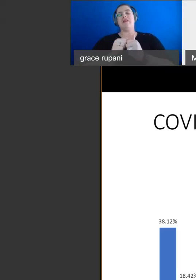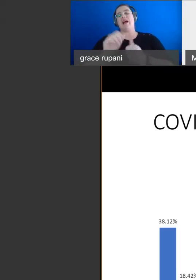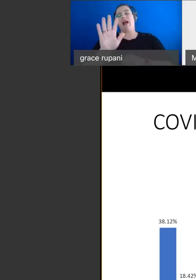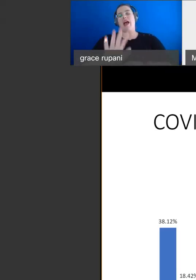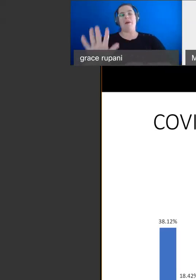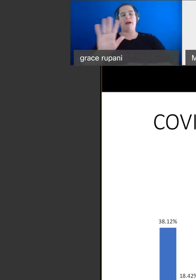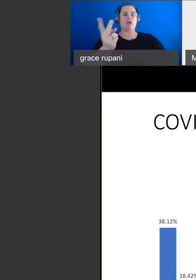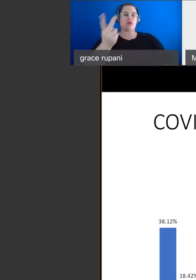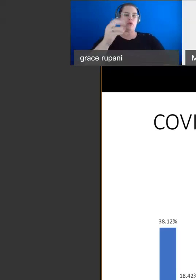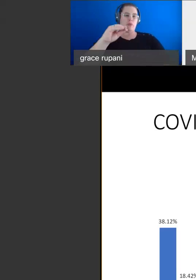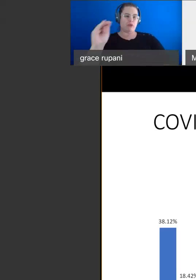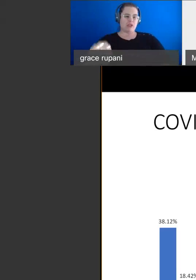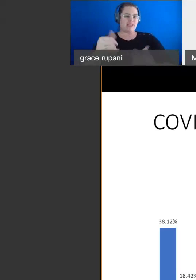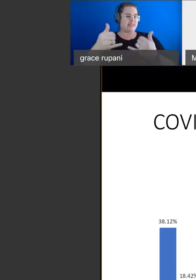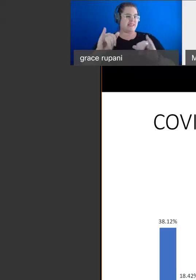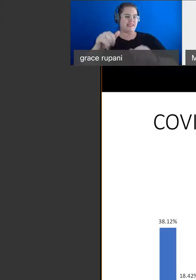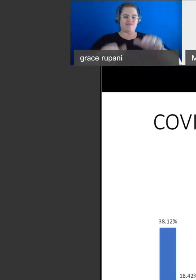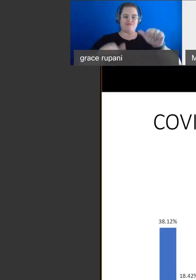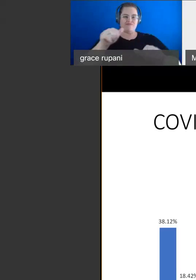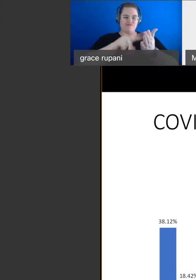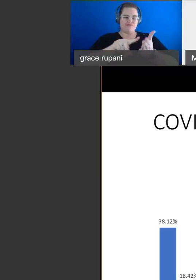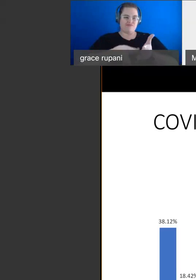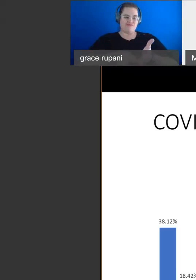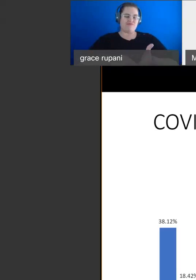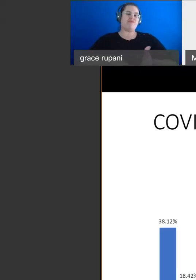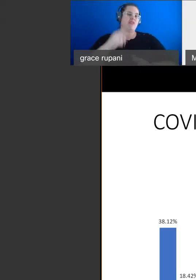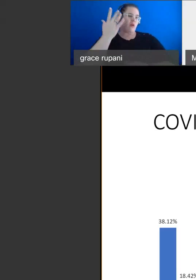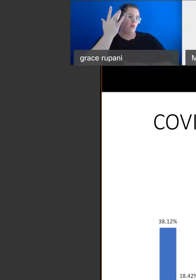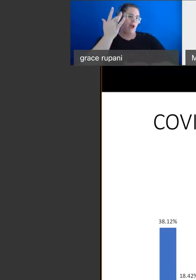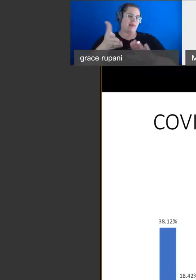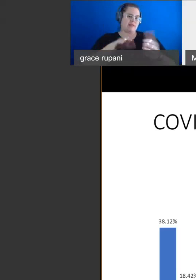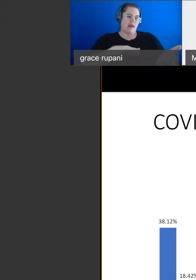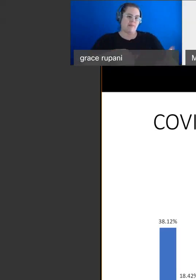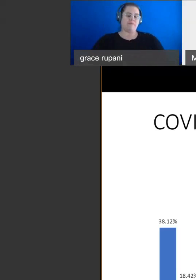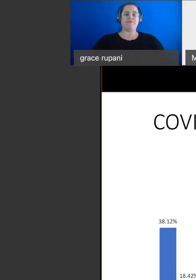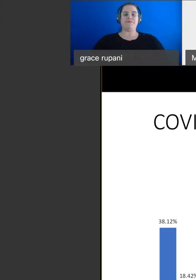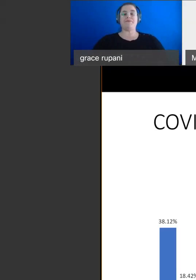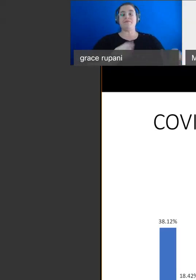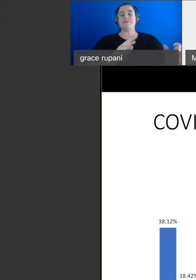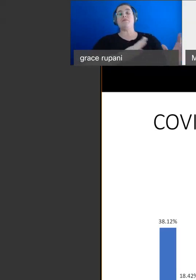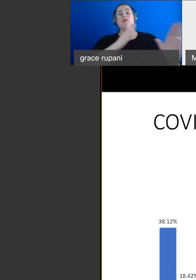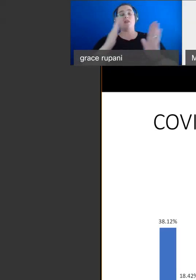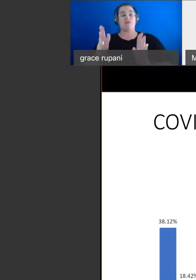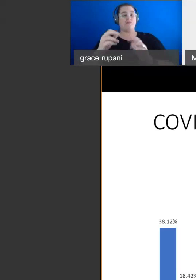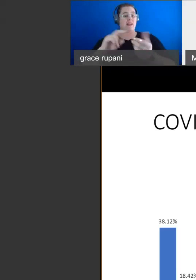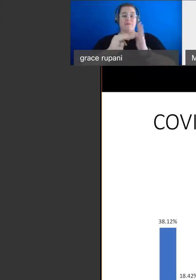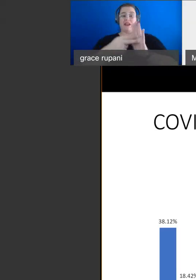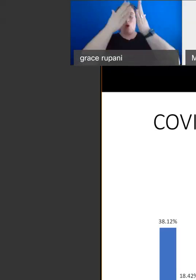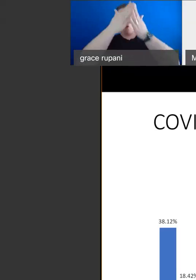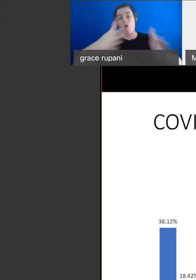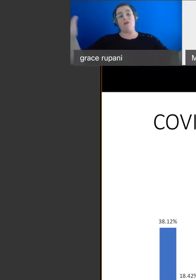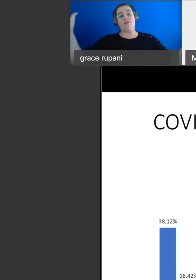not confirmed. Overall, with people supported by DDA, 17% have contracted COVID.